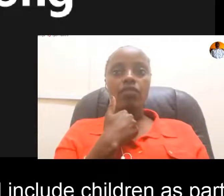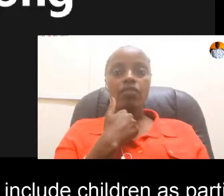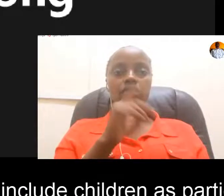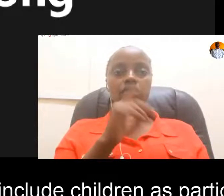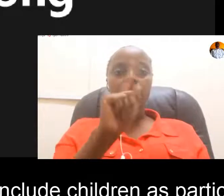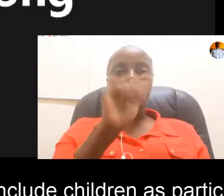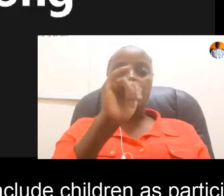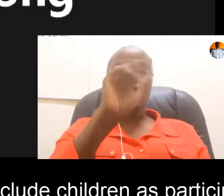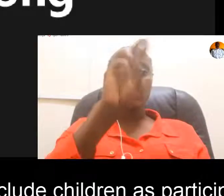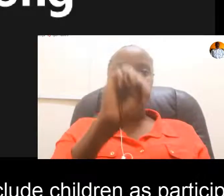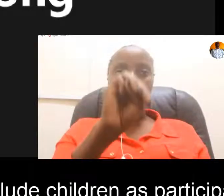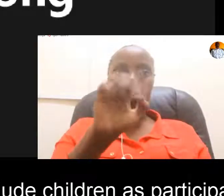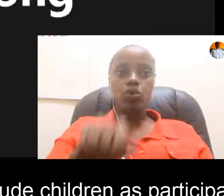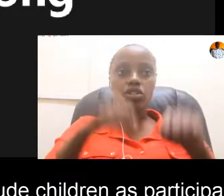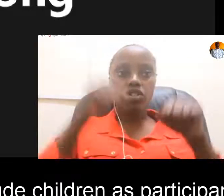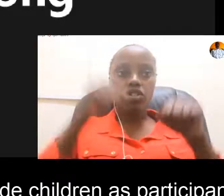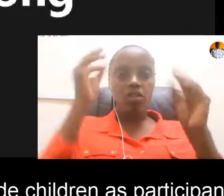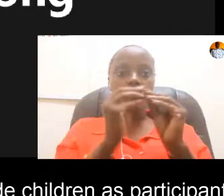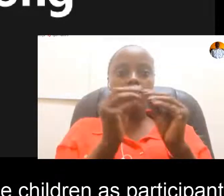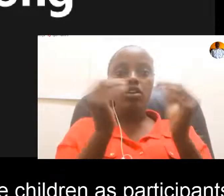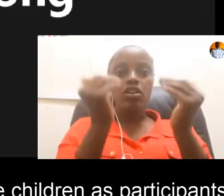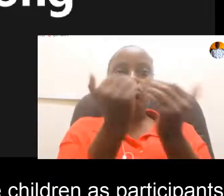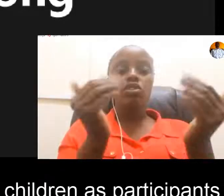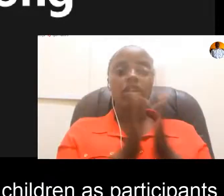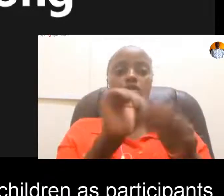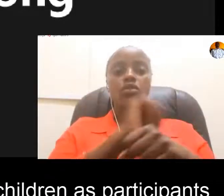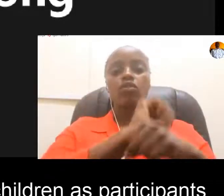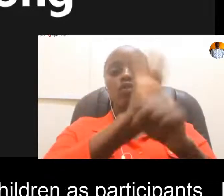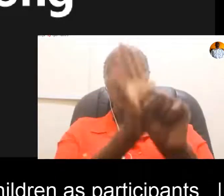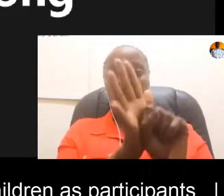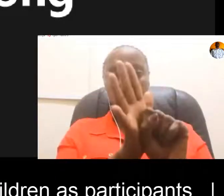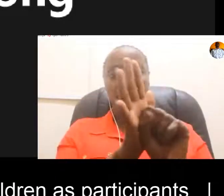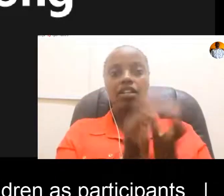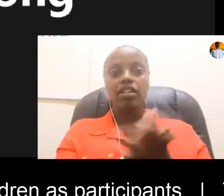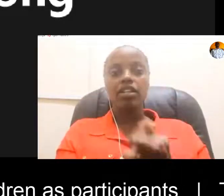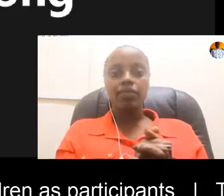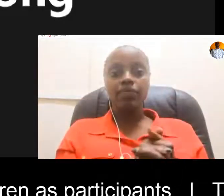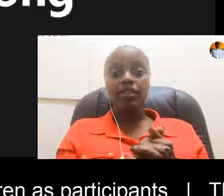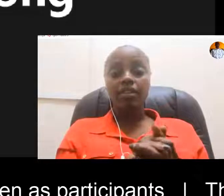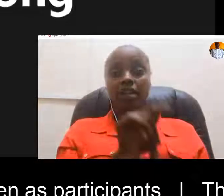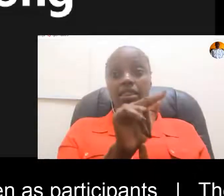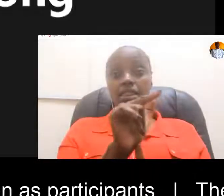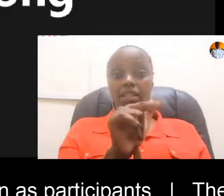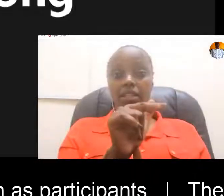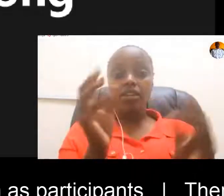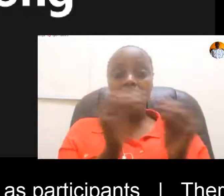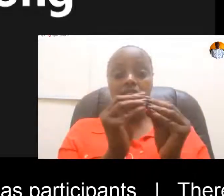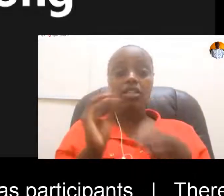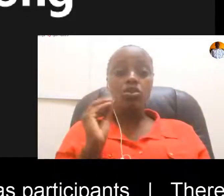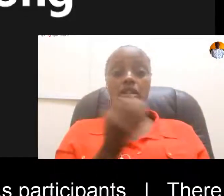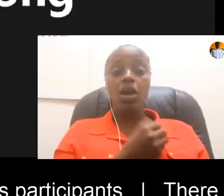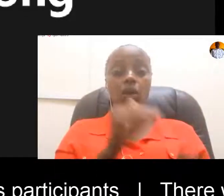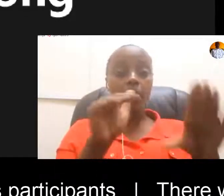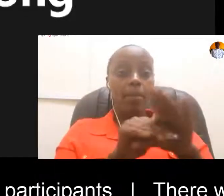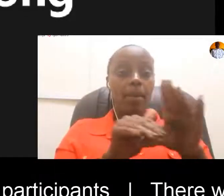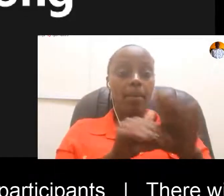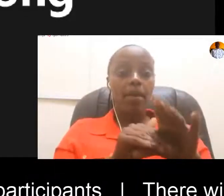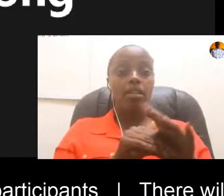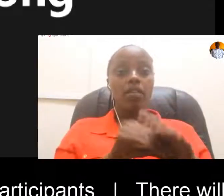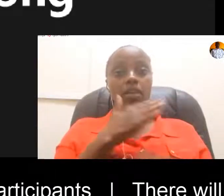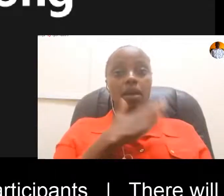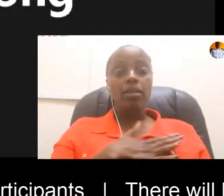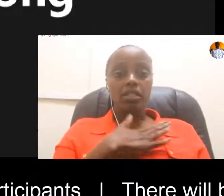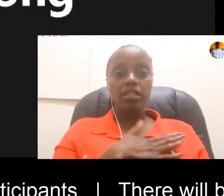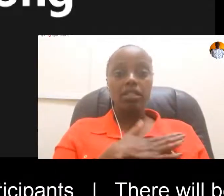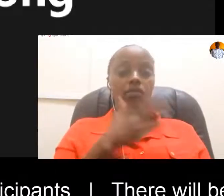children and COVID-19. So this is really our session, members. So let's participate and